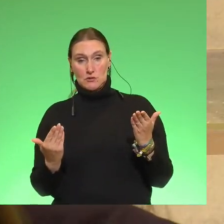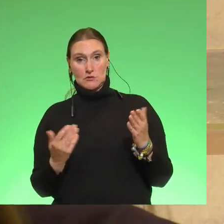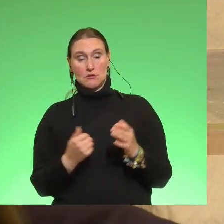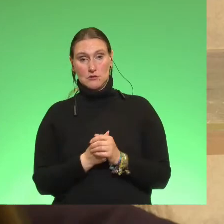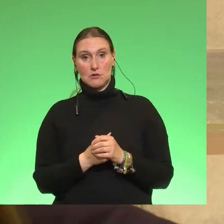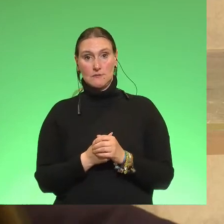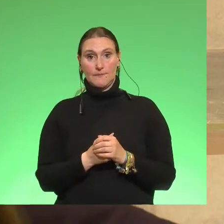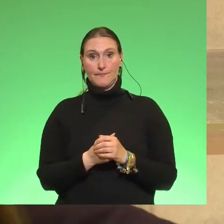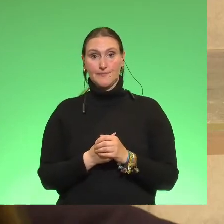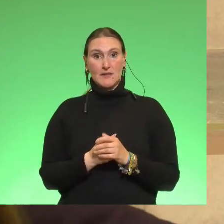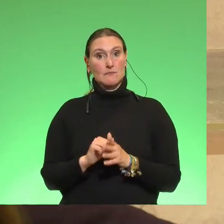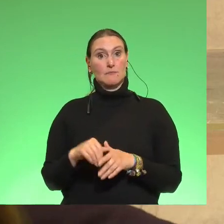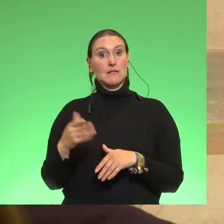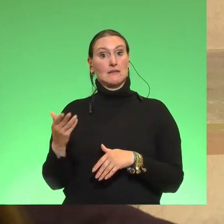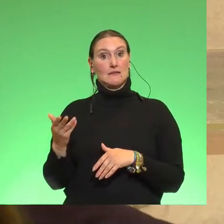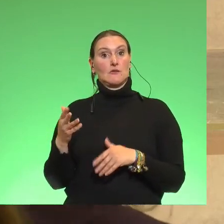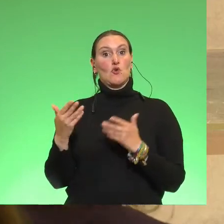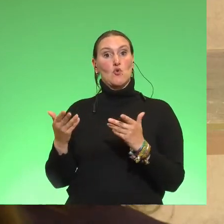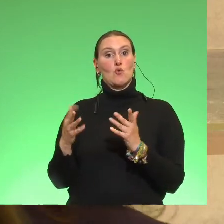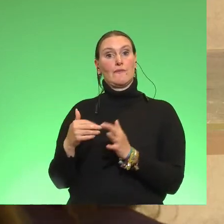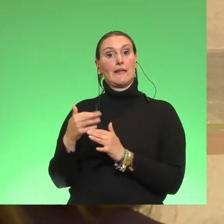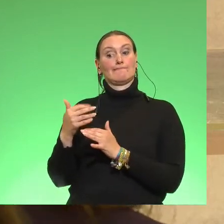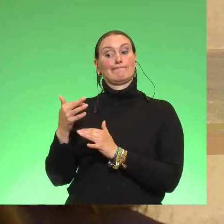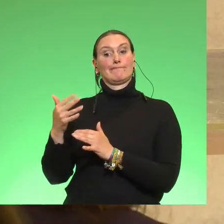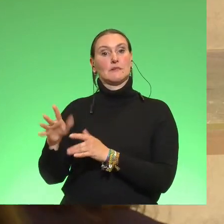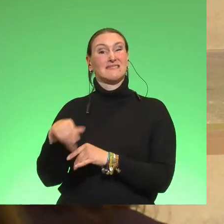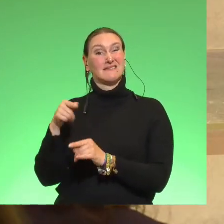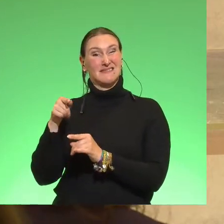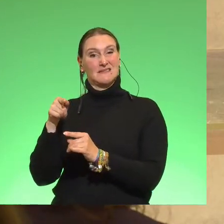we want to end necessarily. I think